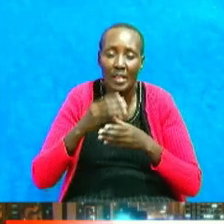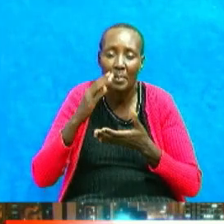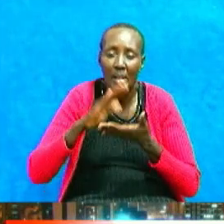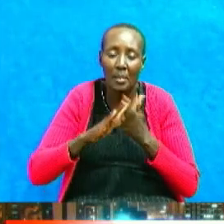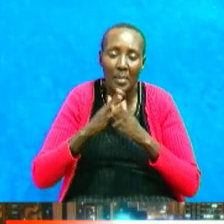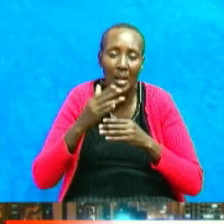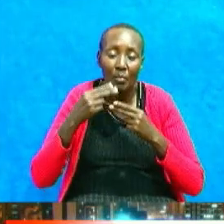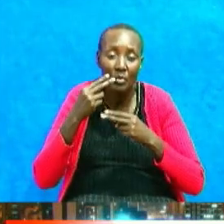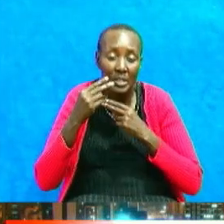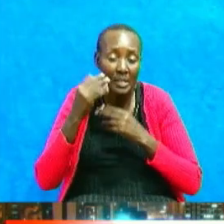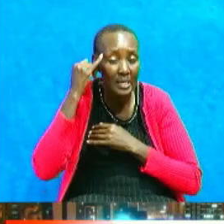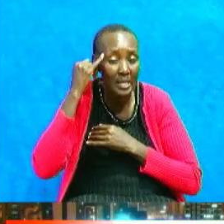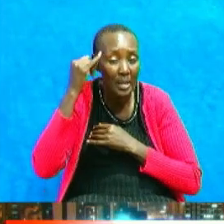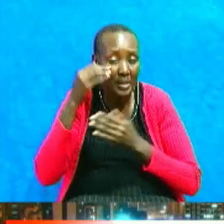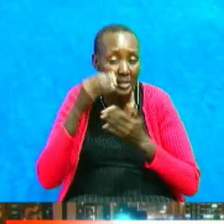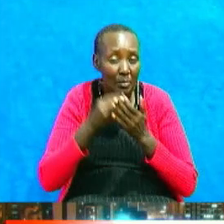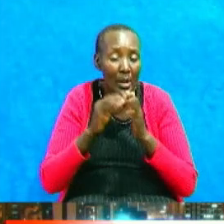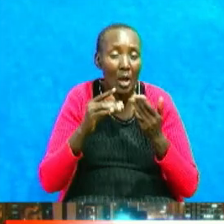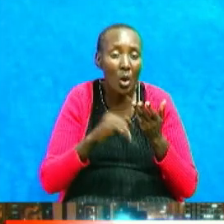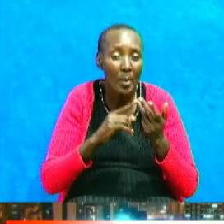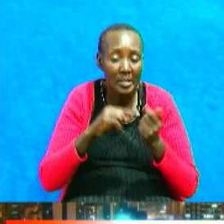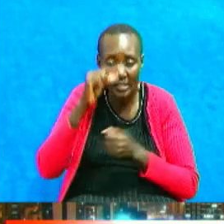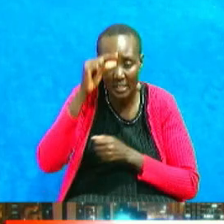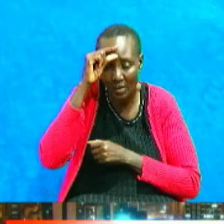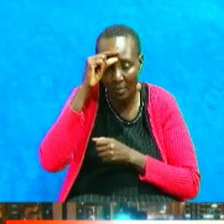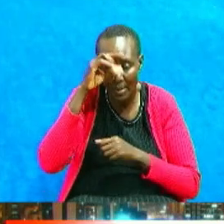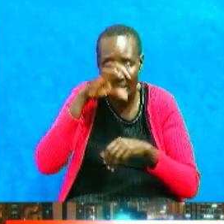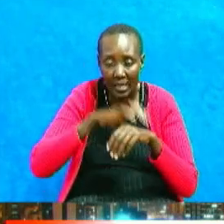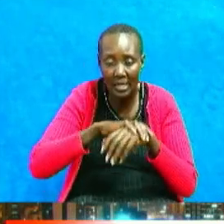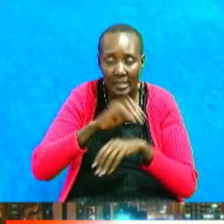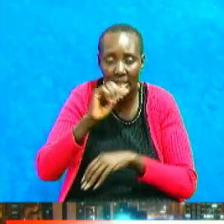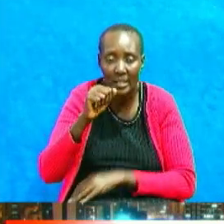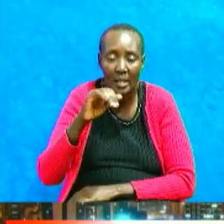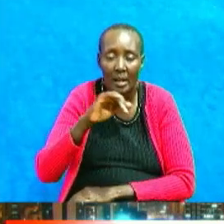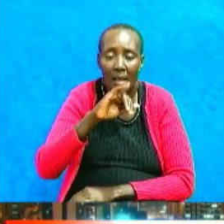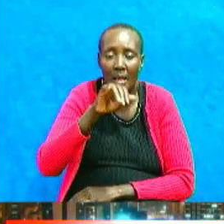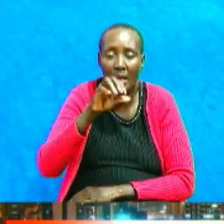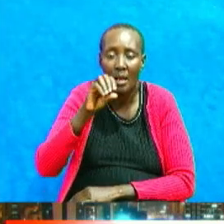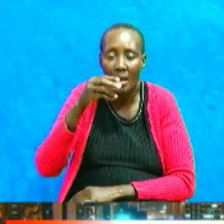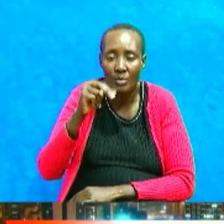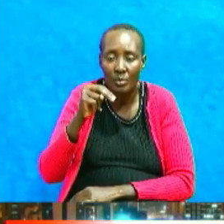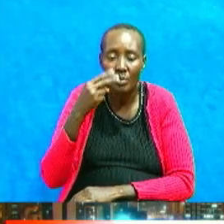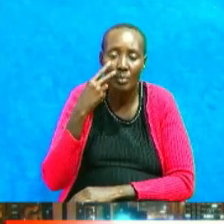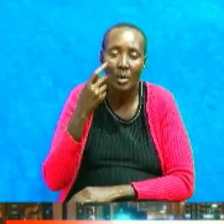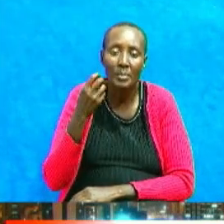imagine the amount of money government would be able to generate. John Matava, Look Up TV.